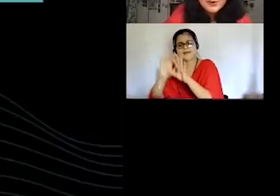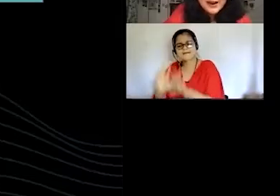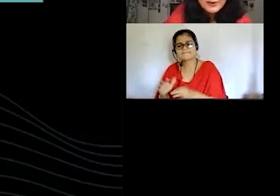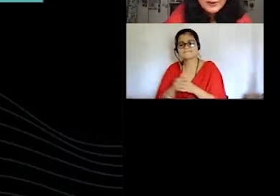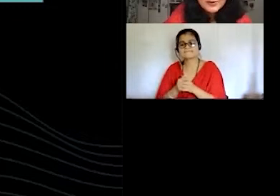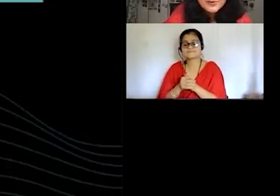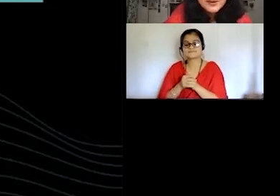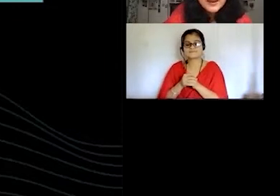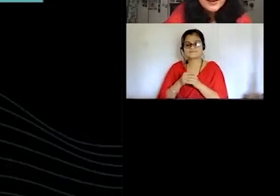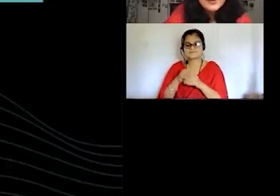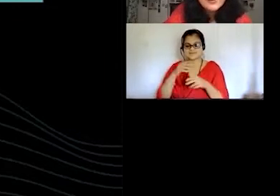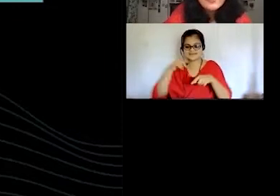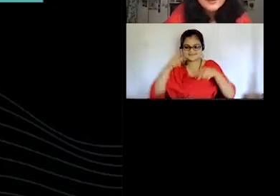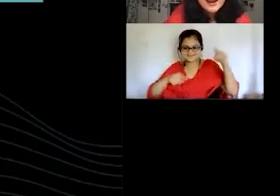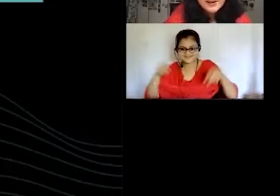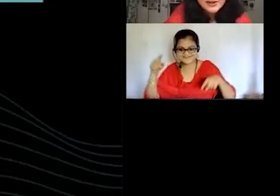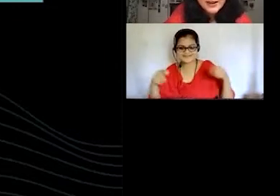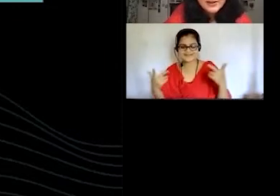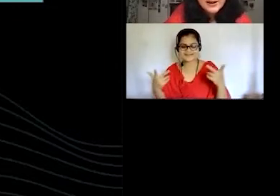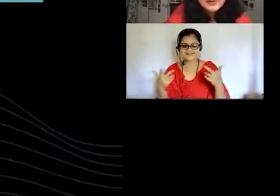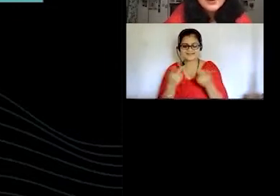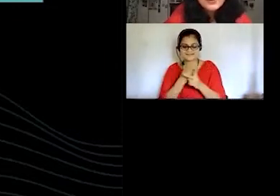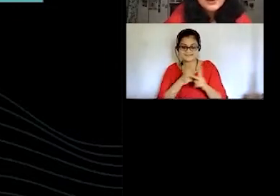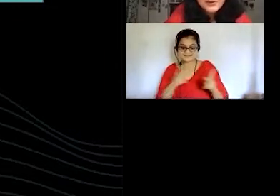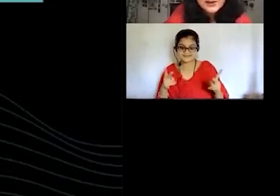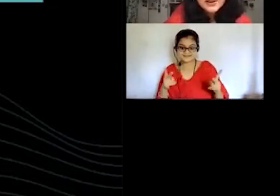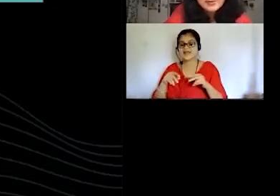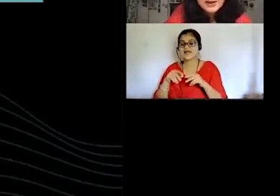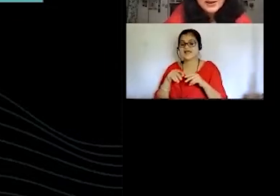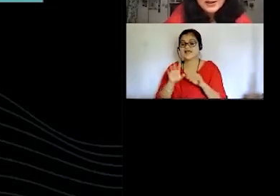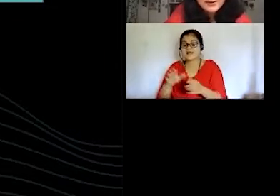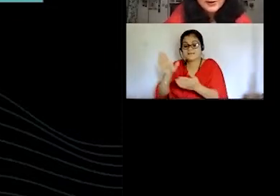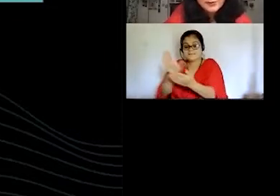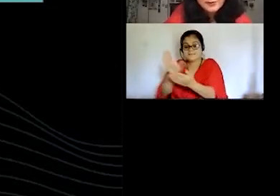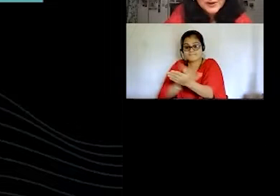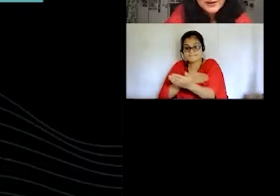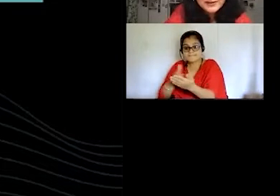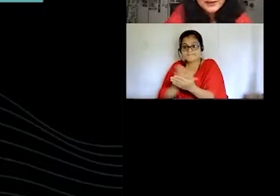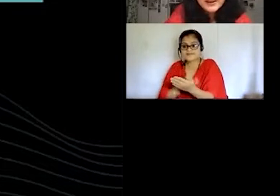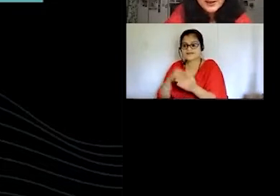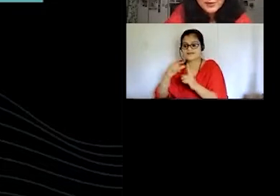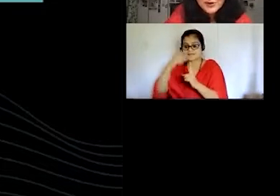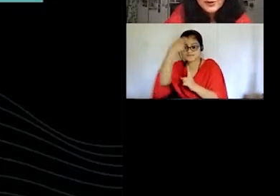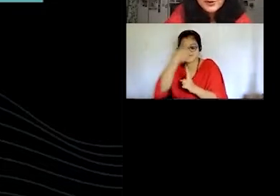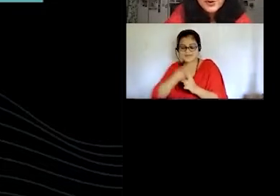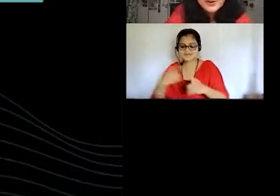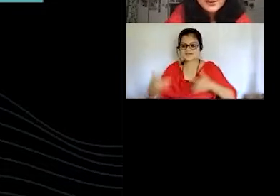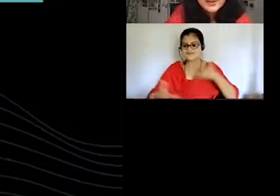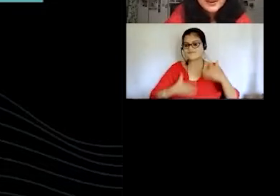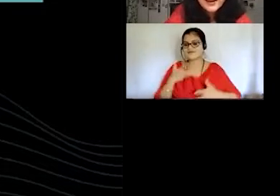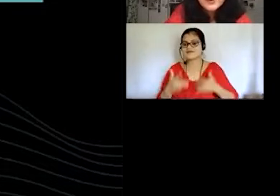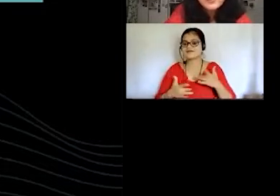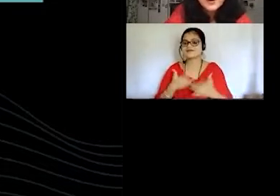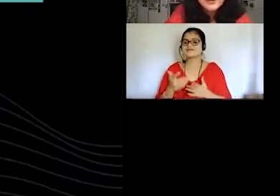Beyond algorithms and crafted hashtags, music remains a playlist of personal, emotional